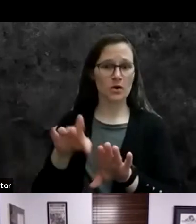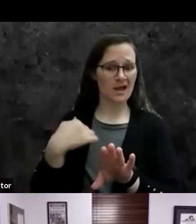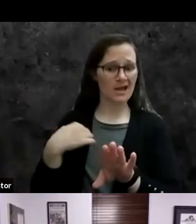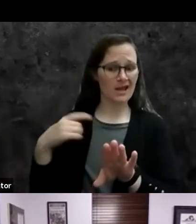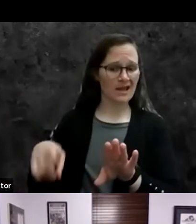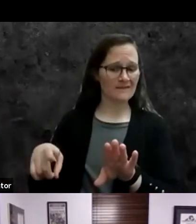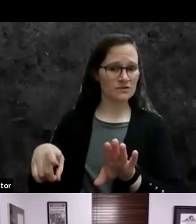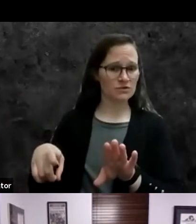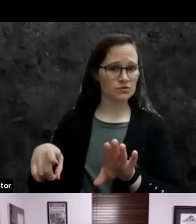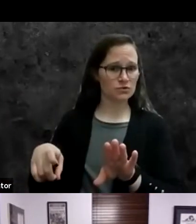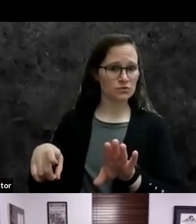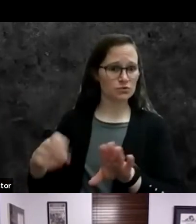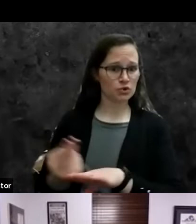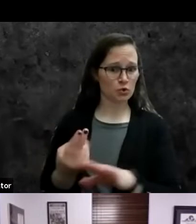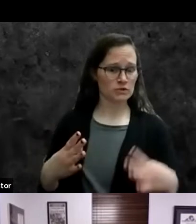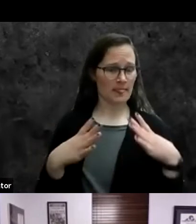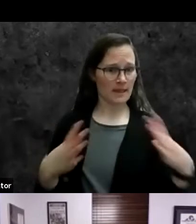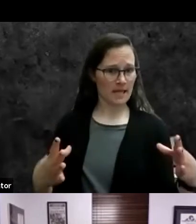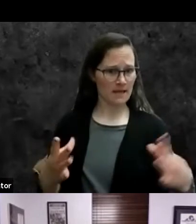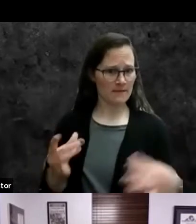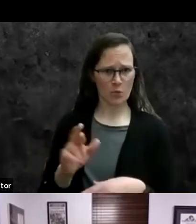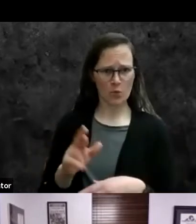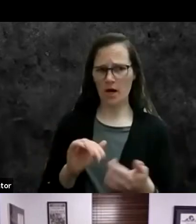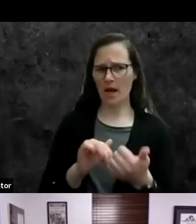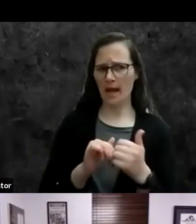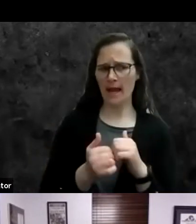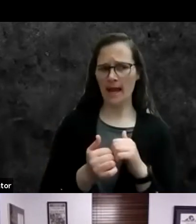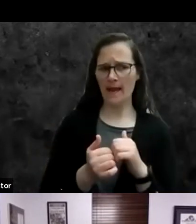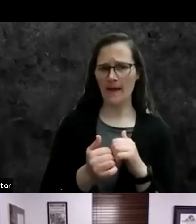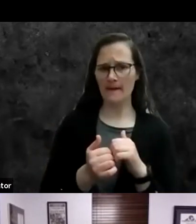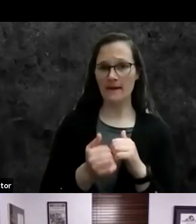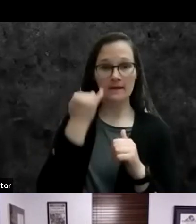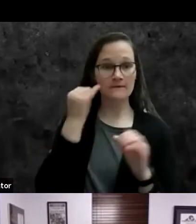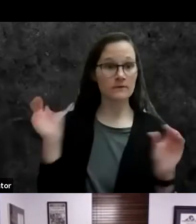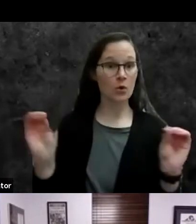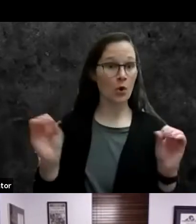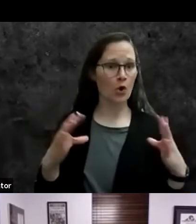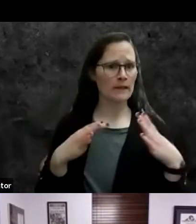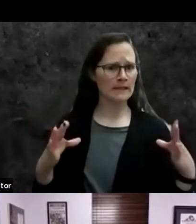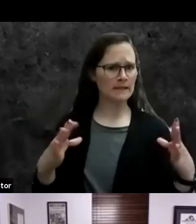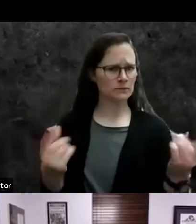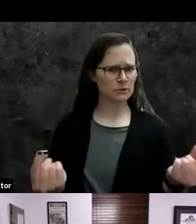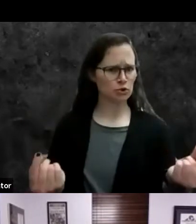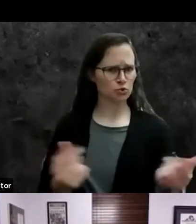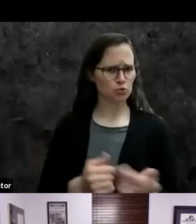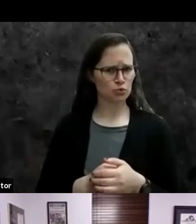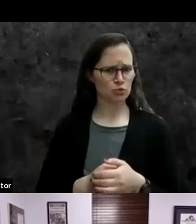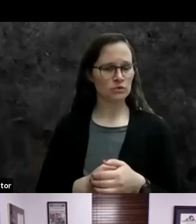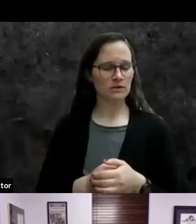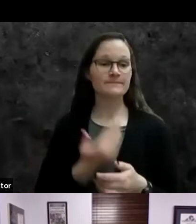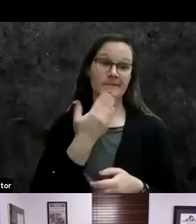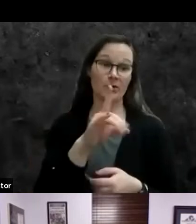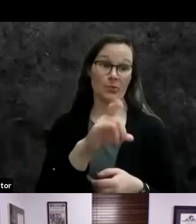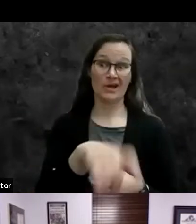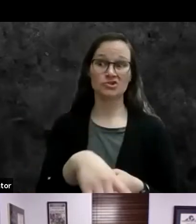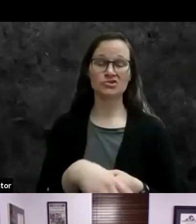need to take leave? If so, what is the protocol for those who have no leave balance? Thank you. It's a good